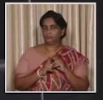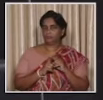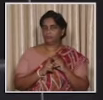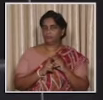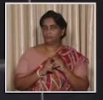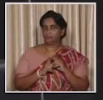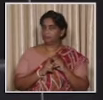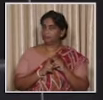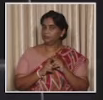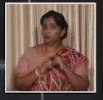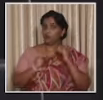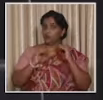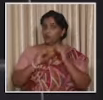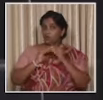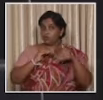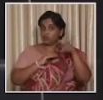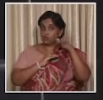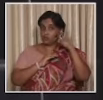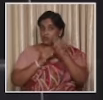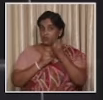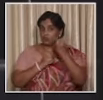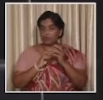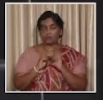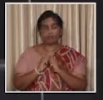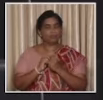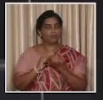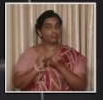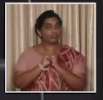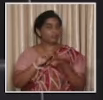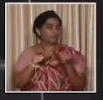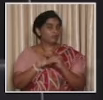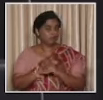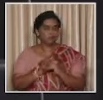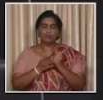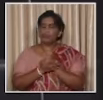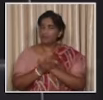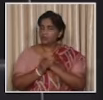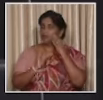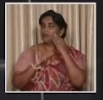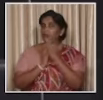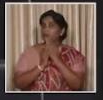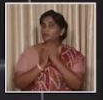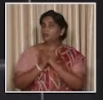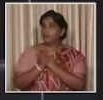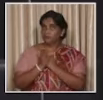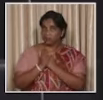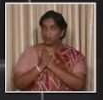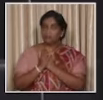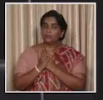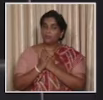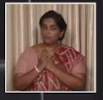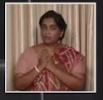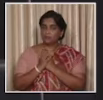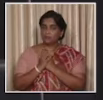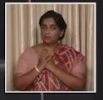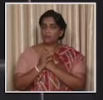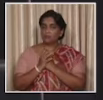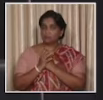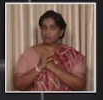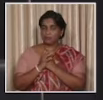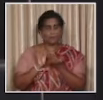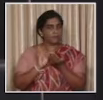promotion issues, recruitment issues, all of which have to be in the past.